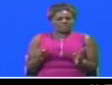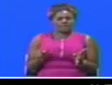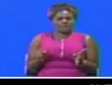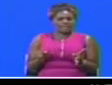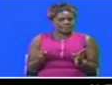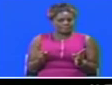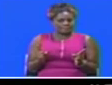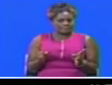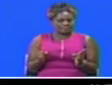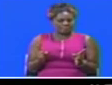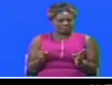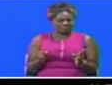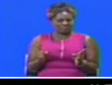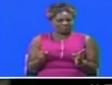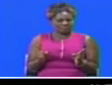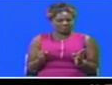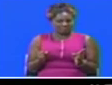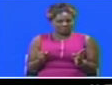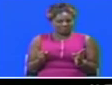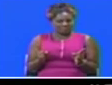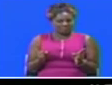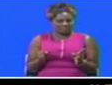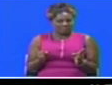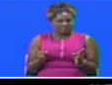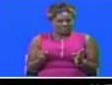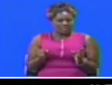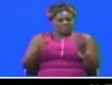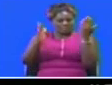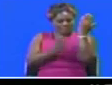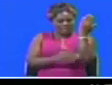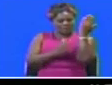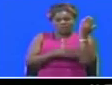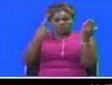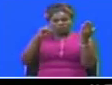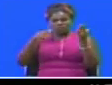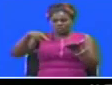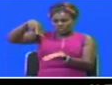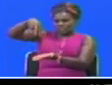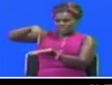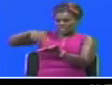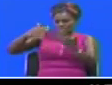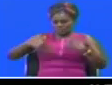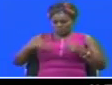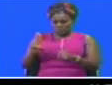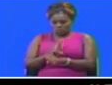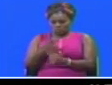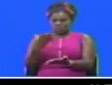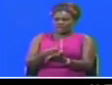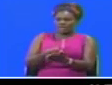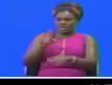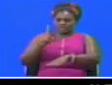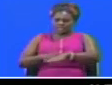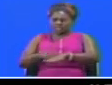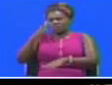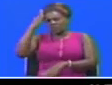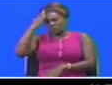but it will be so unfair to aspirants who have really put in their resources, their time, knowing